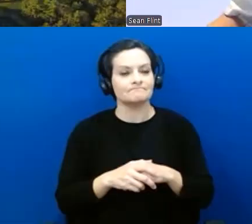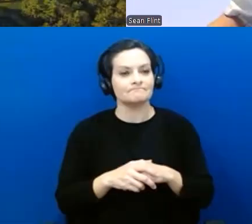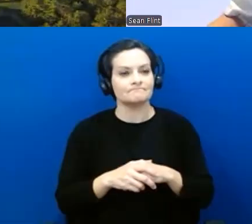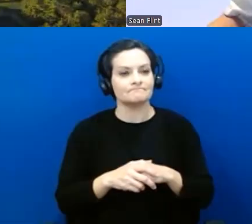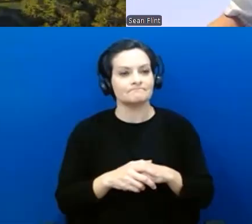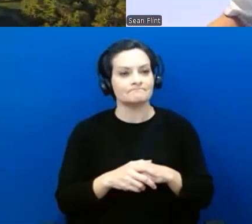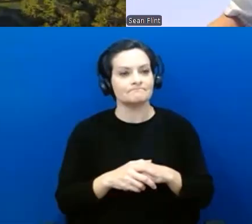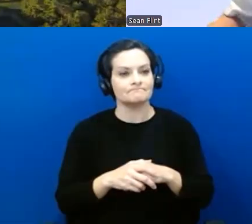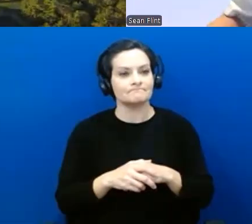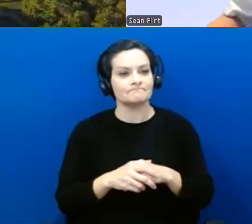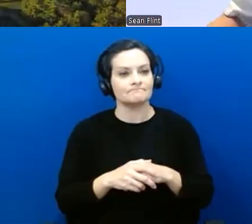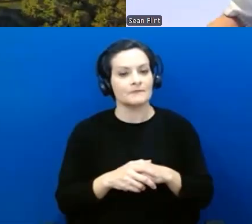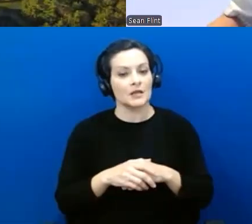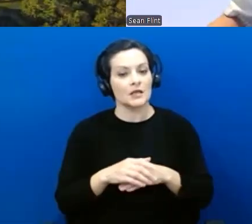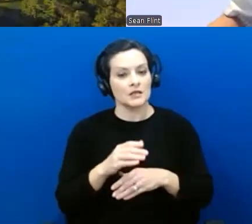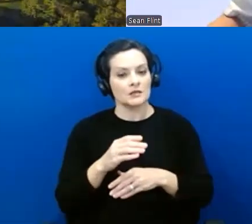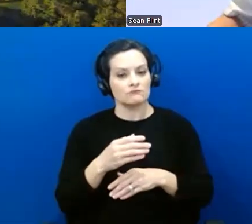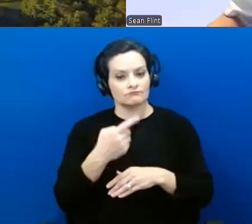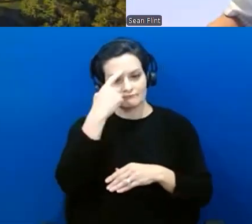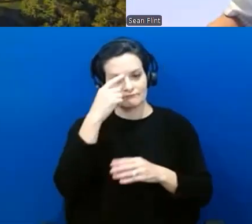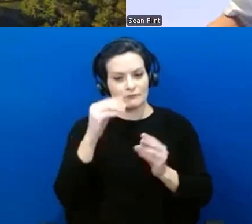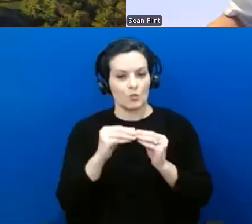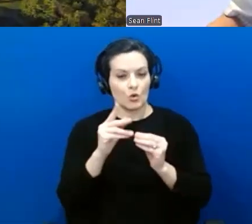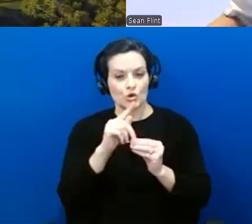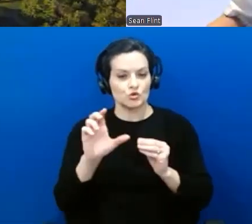into, tools that we might be able to use more broadly.